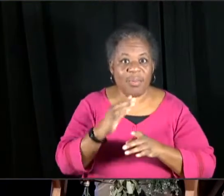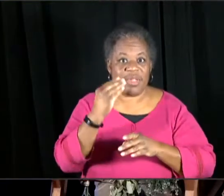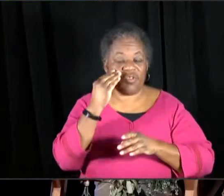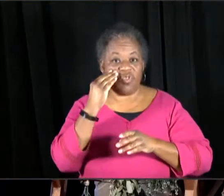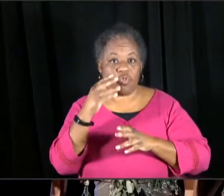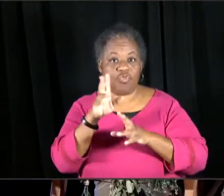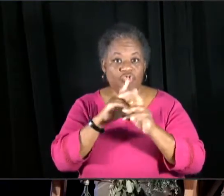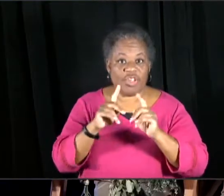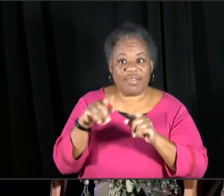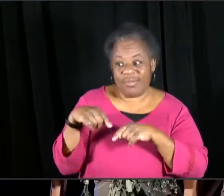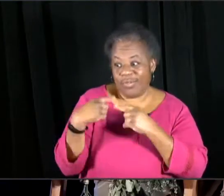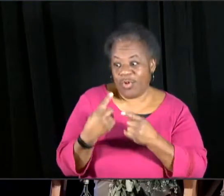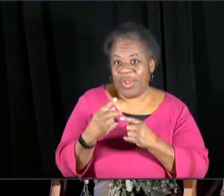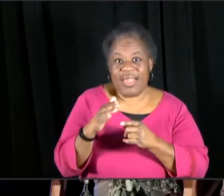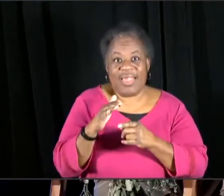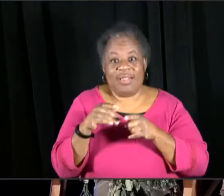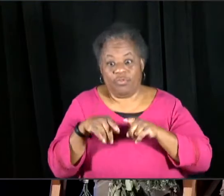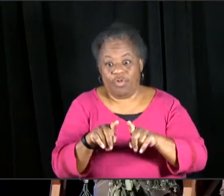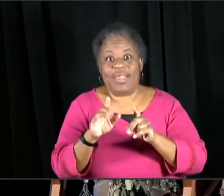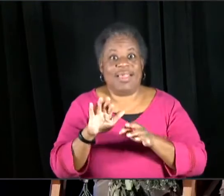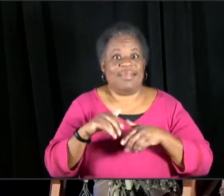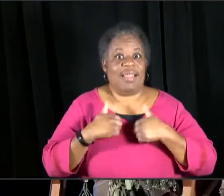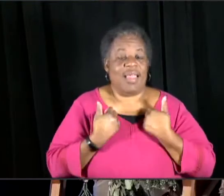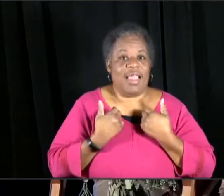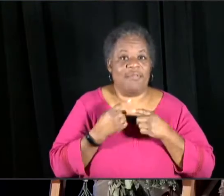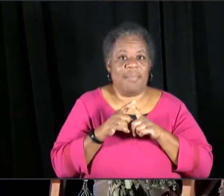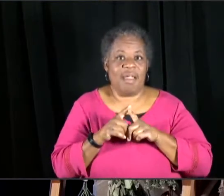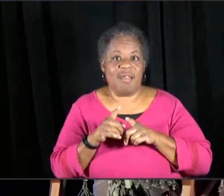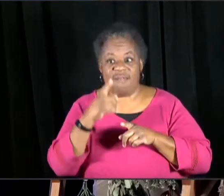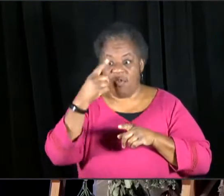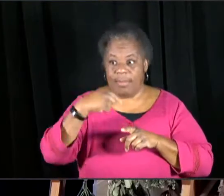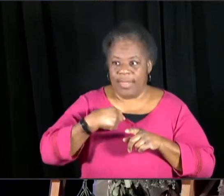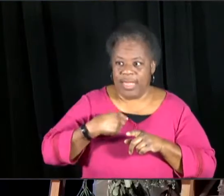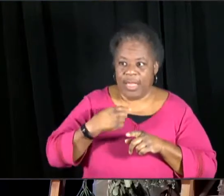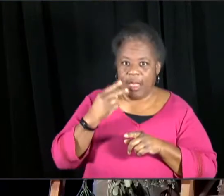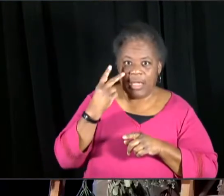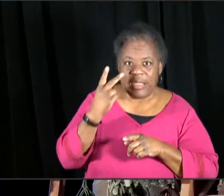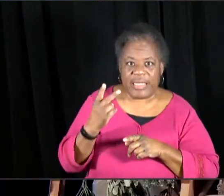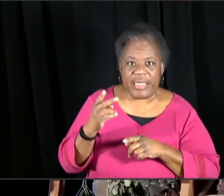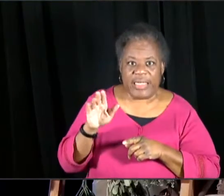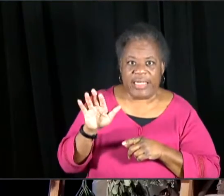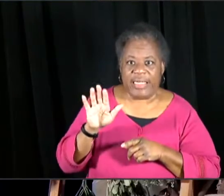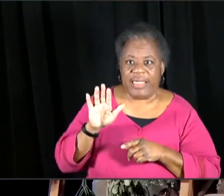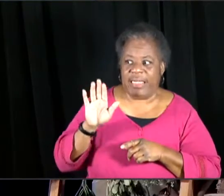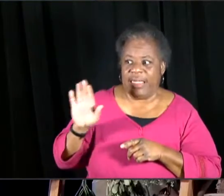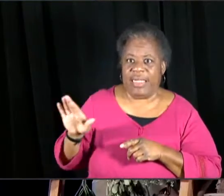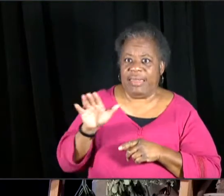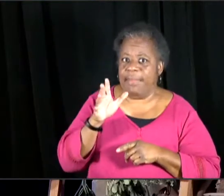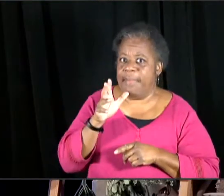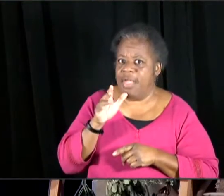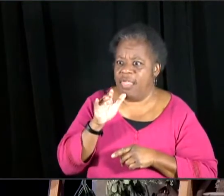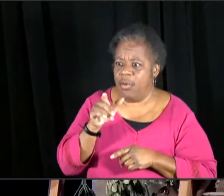for me, seeing his own mother there across the room, I was drawn to her.